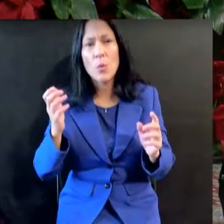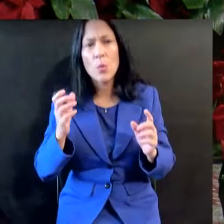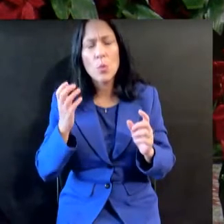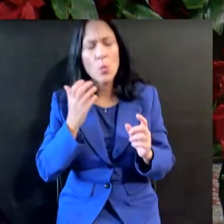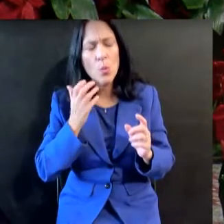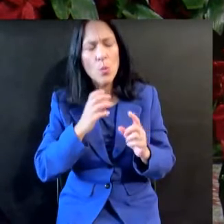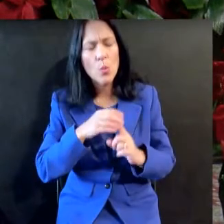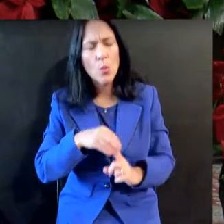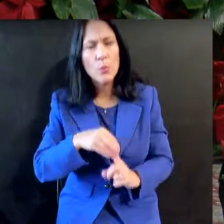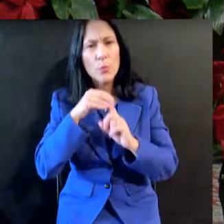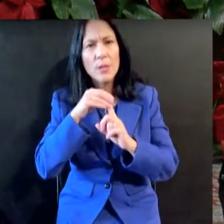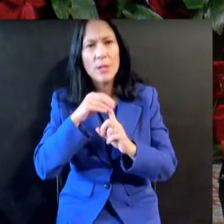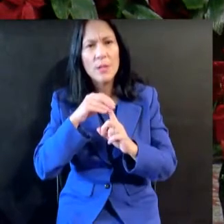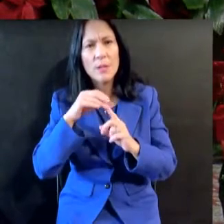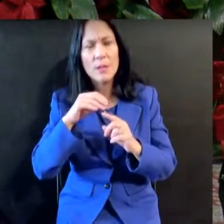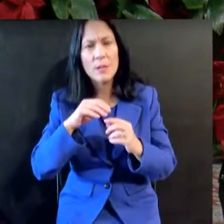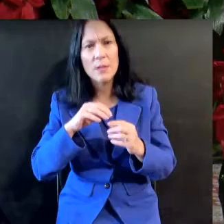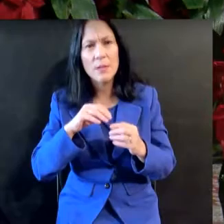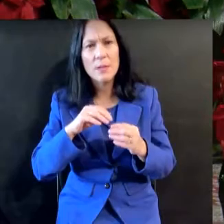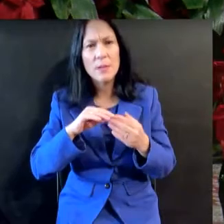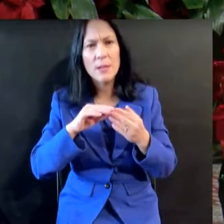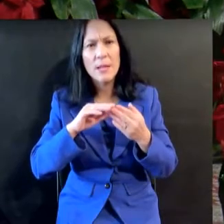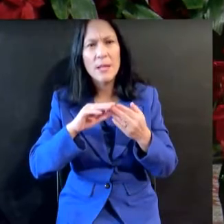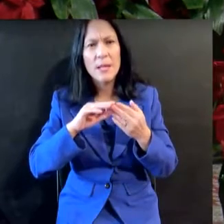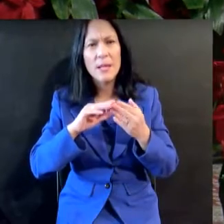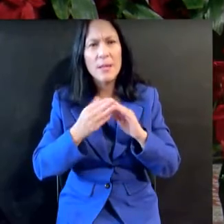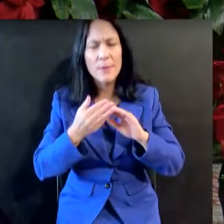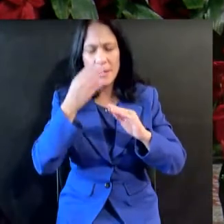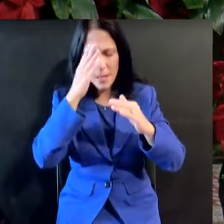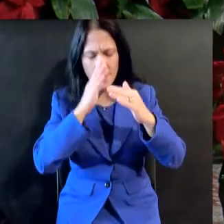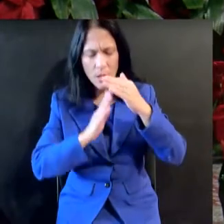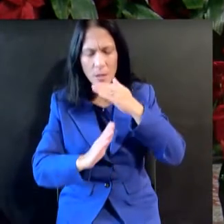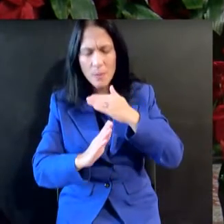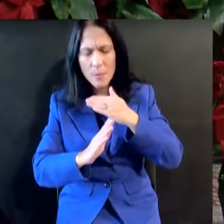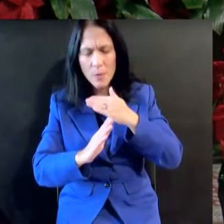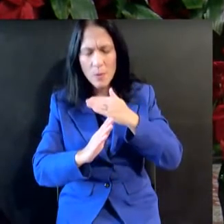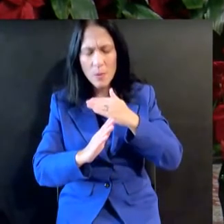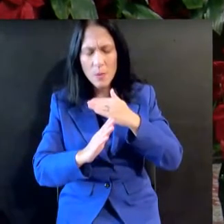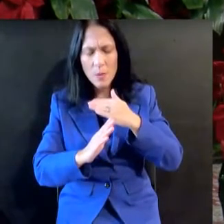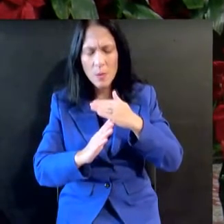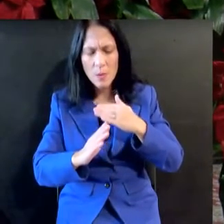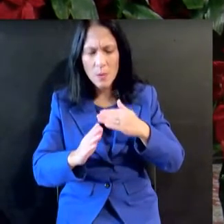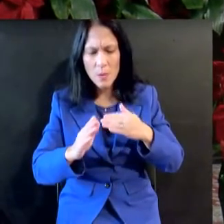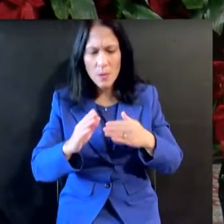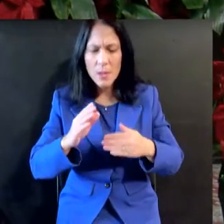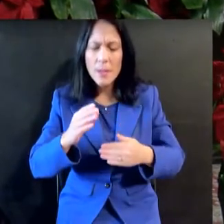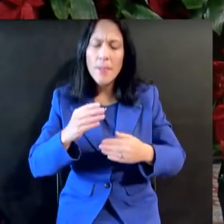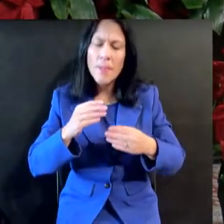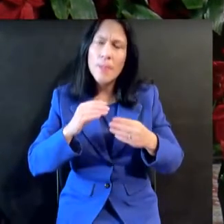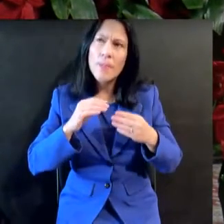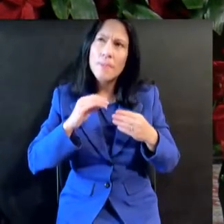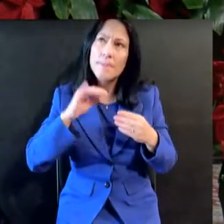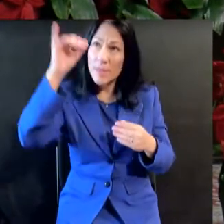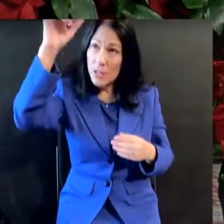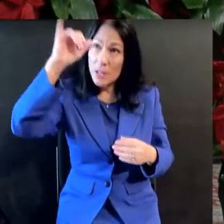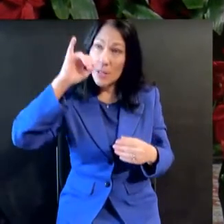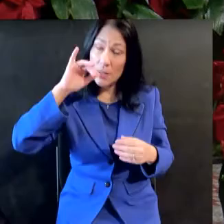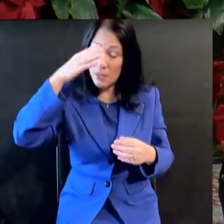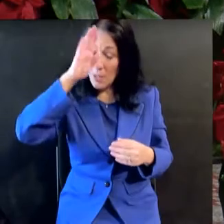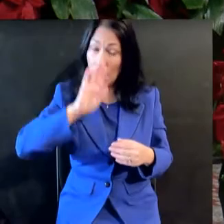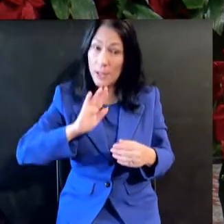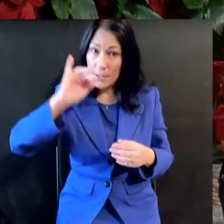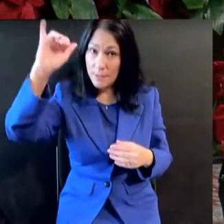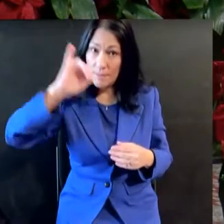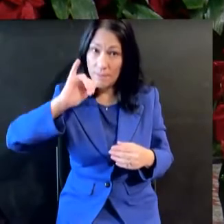Appeared in human form, humbled himself in obedience to God, the form of God, the form of a human being. Remember what